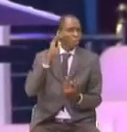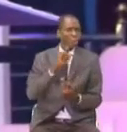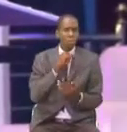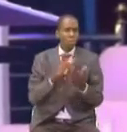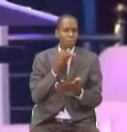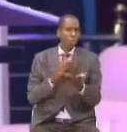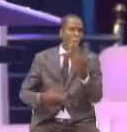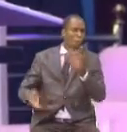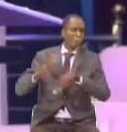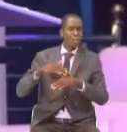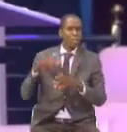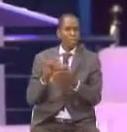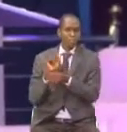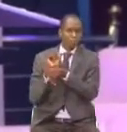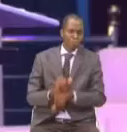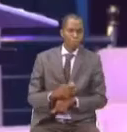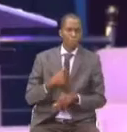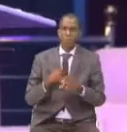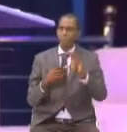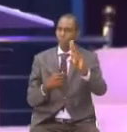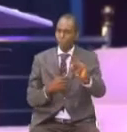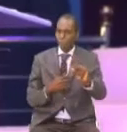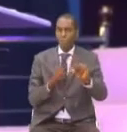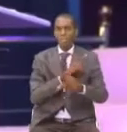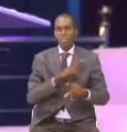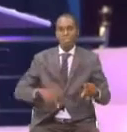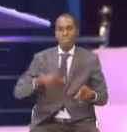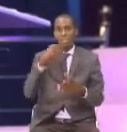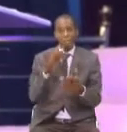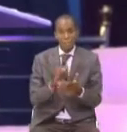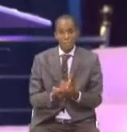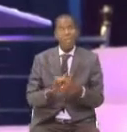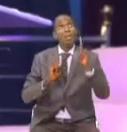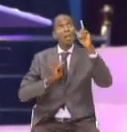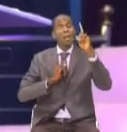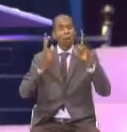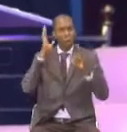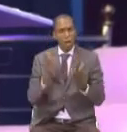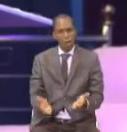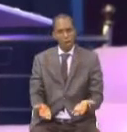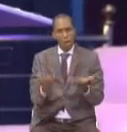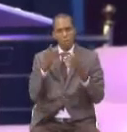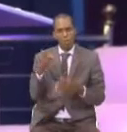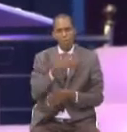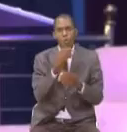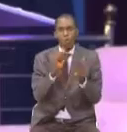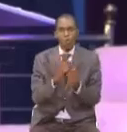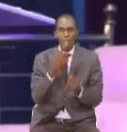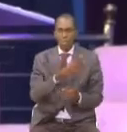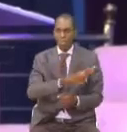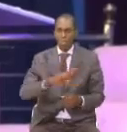me down? No. The Lord said, I will uphold you with the right hand of